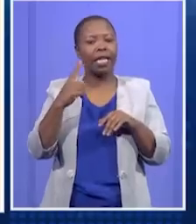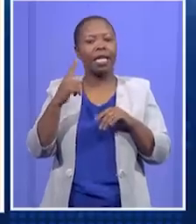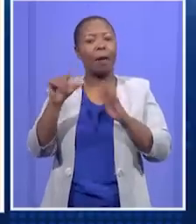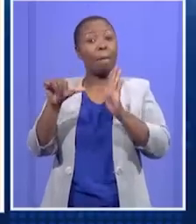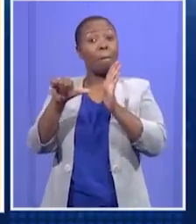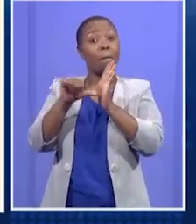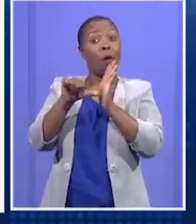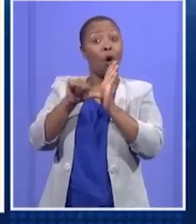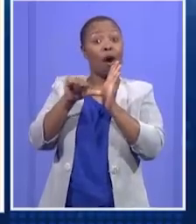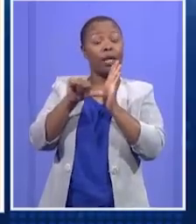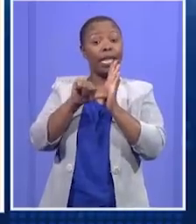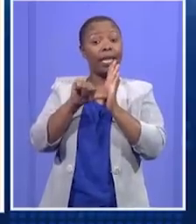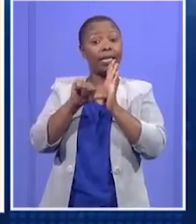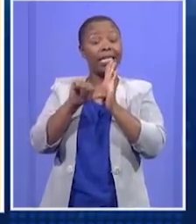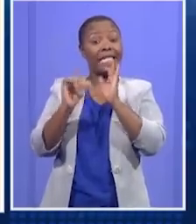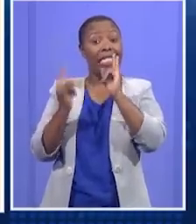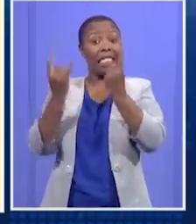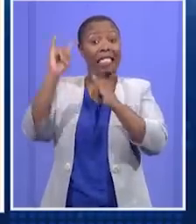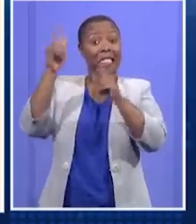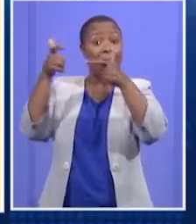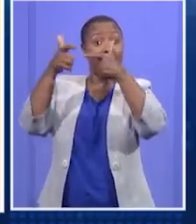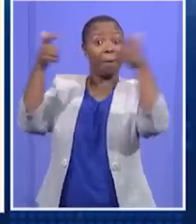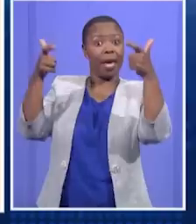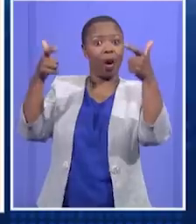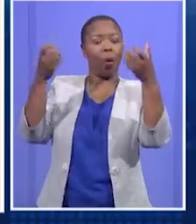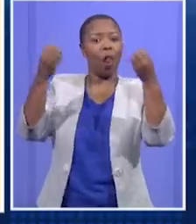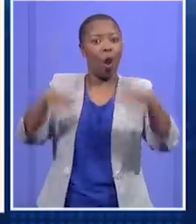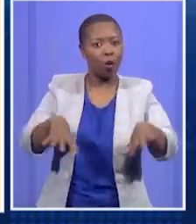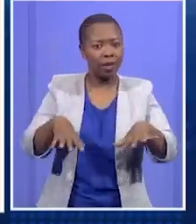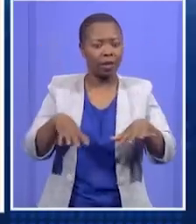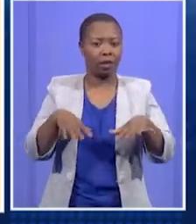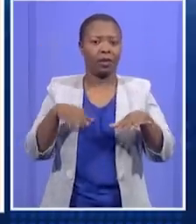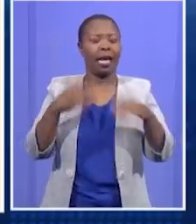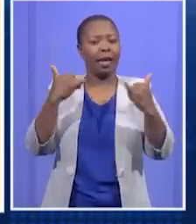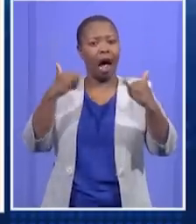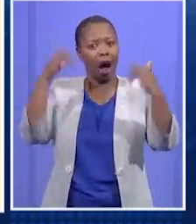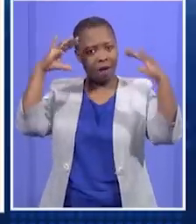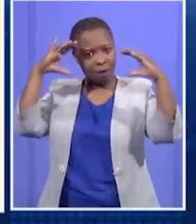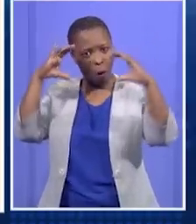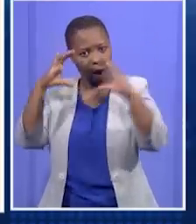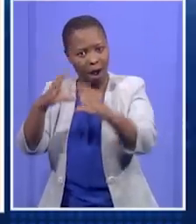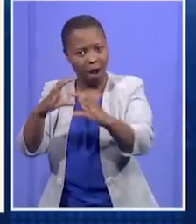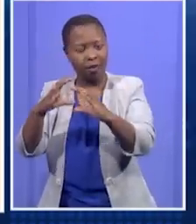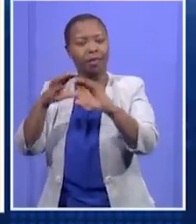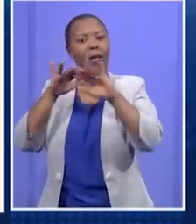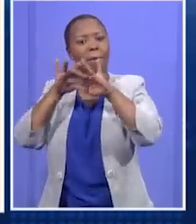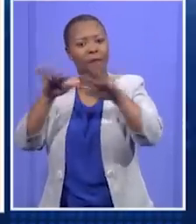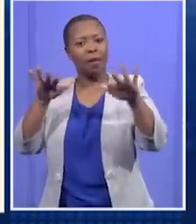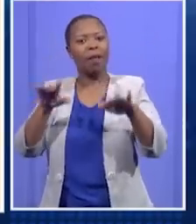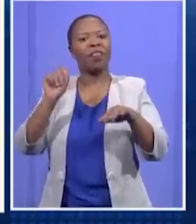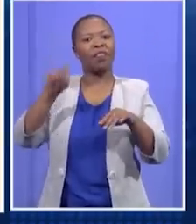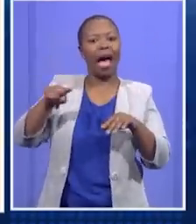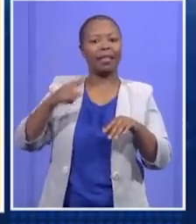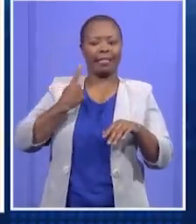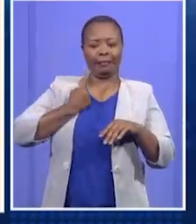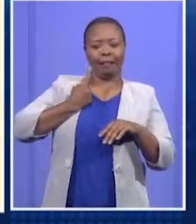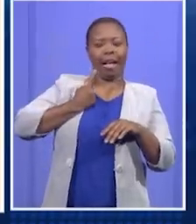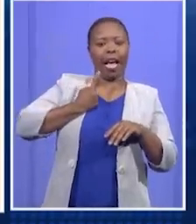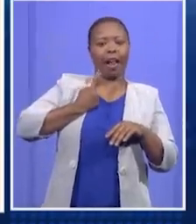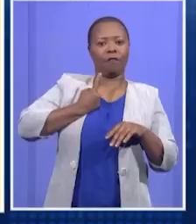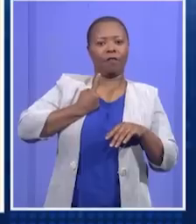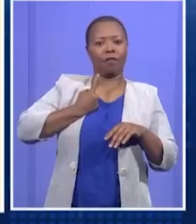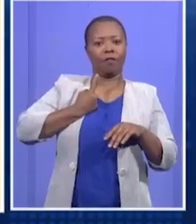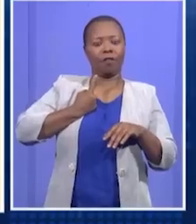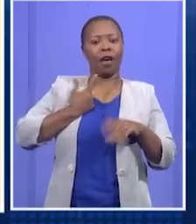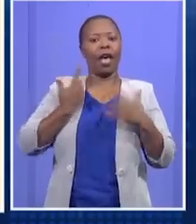lose key metros, and that therefore let's focus on the people rather than on ourselves and the party.